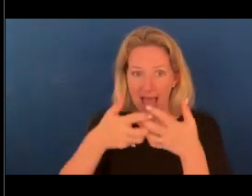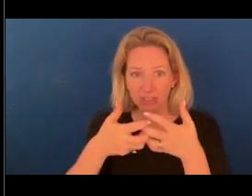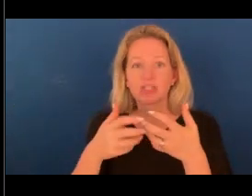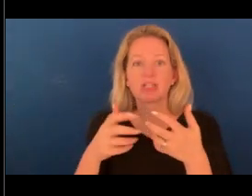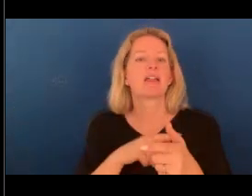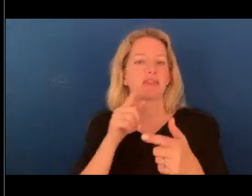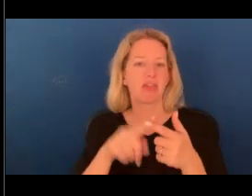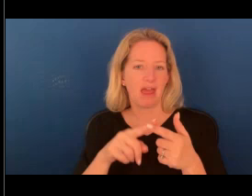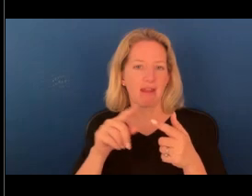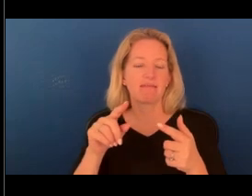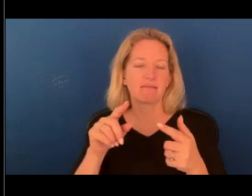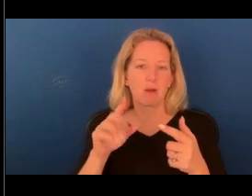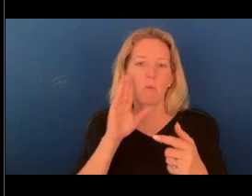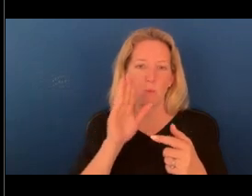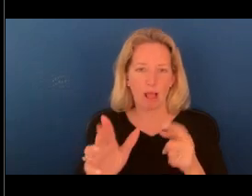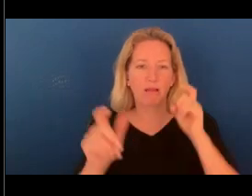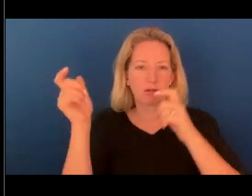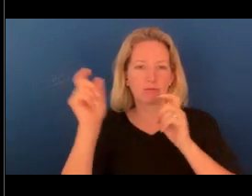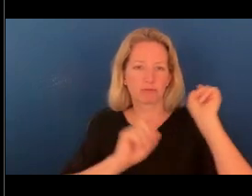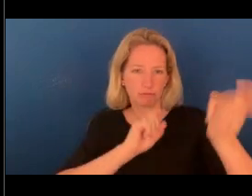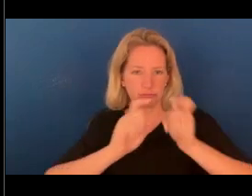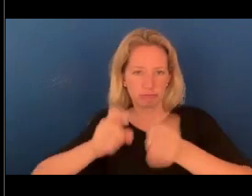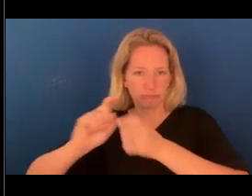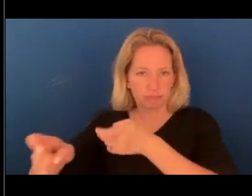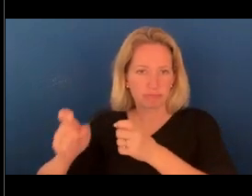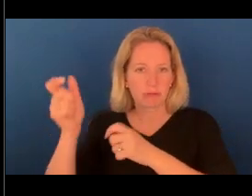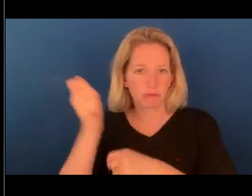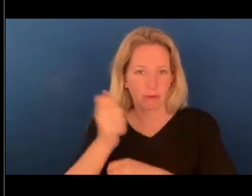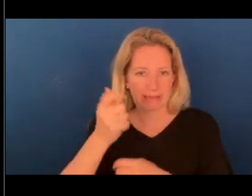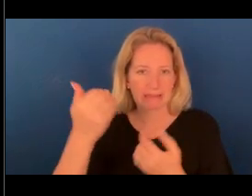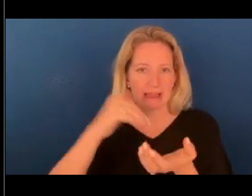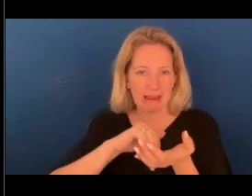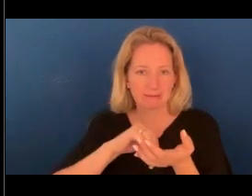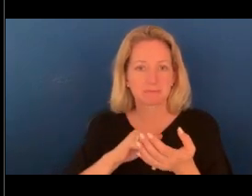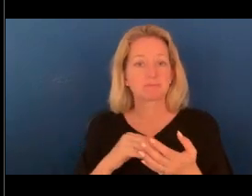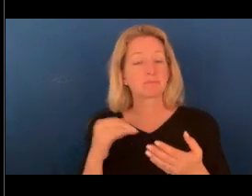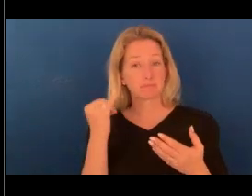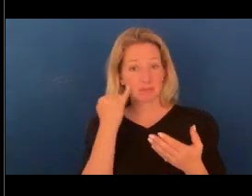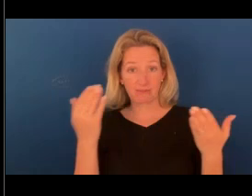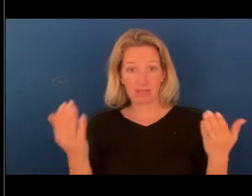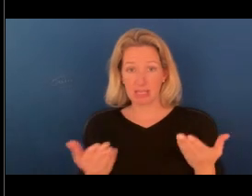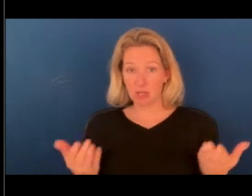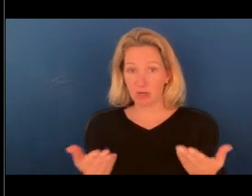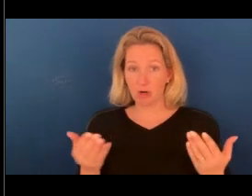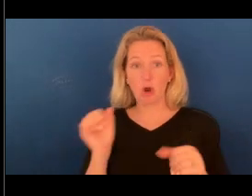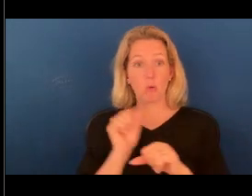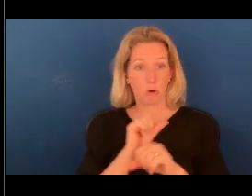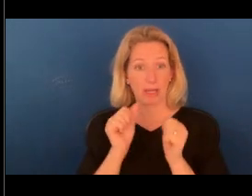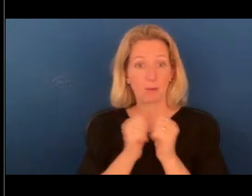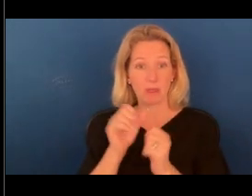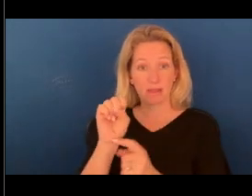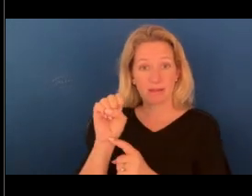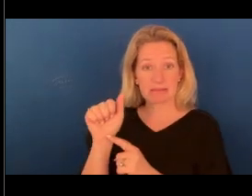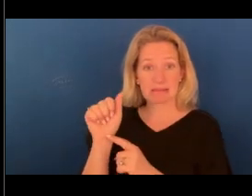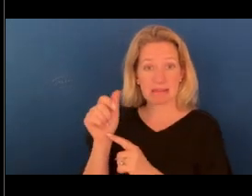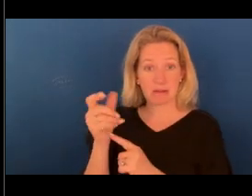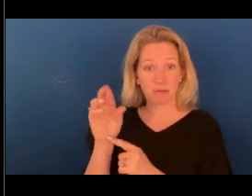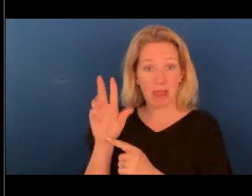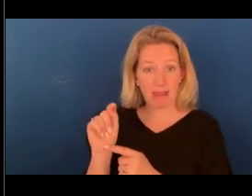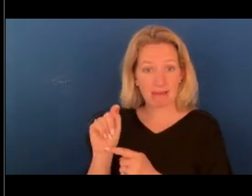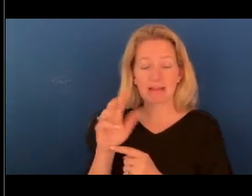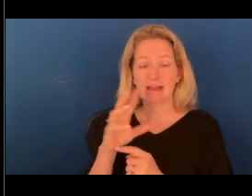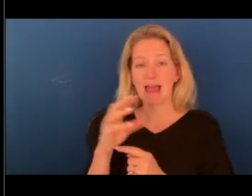another full round of grant making. So those of you in the room, working with Sea Grant and